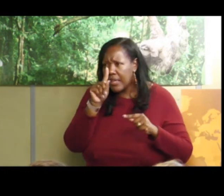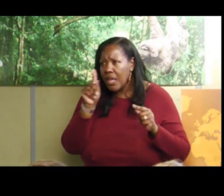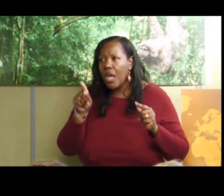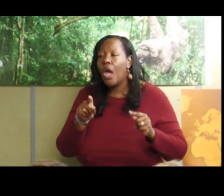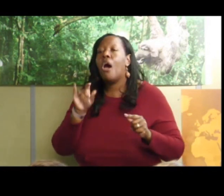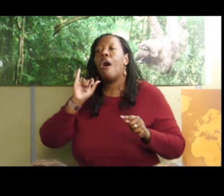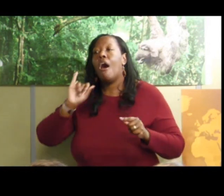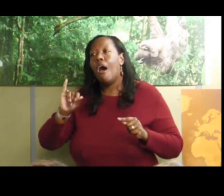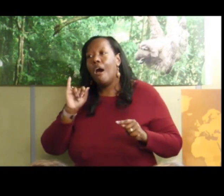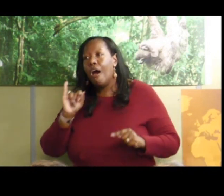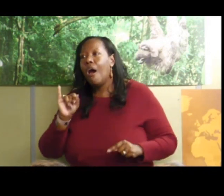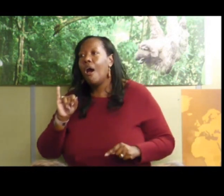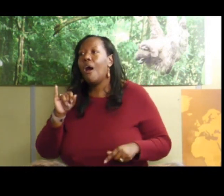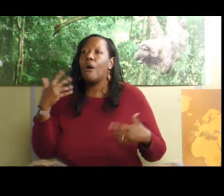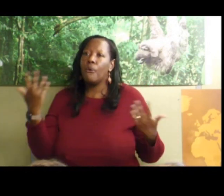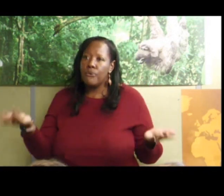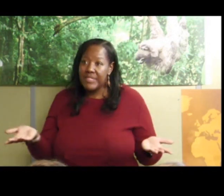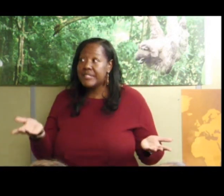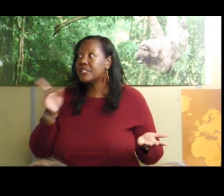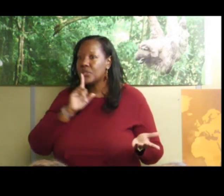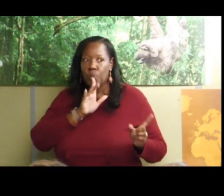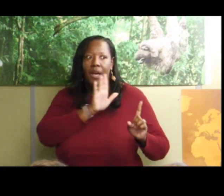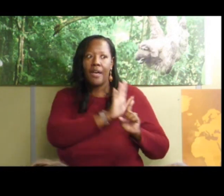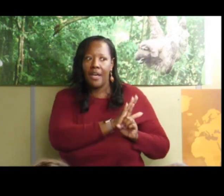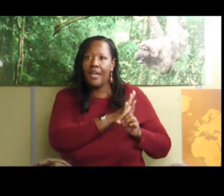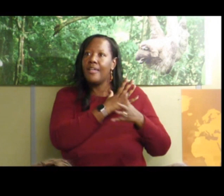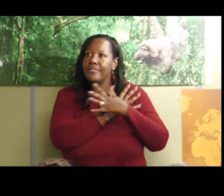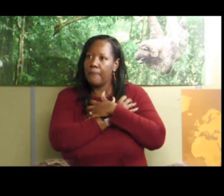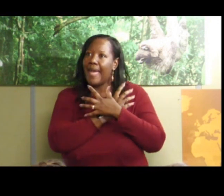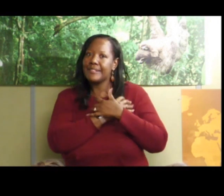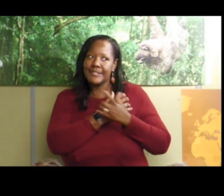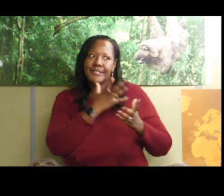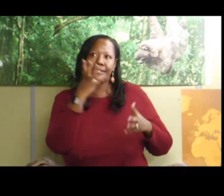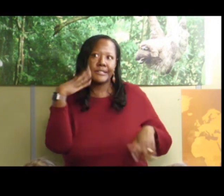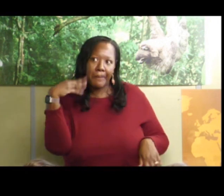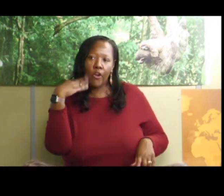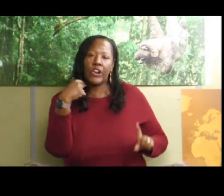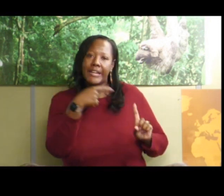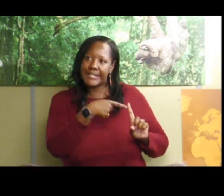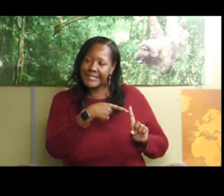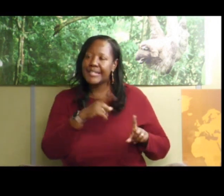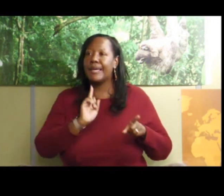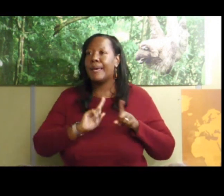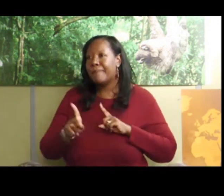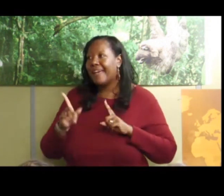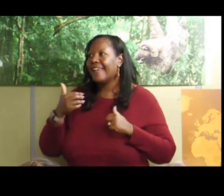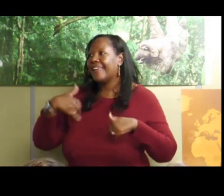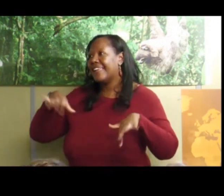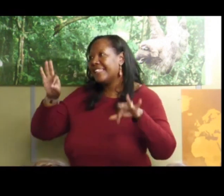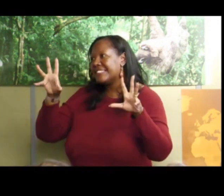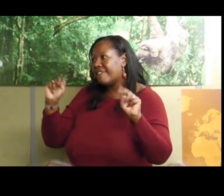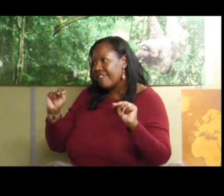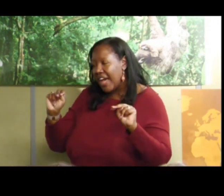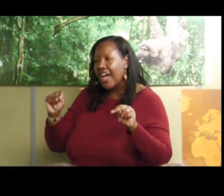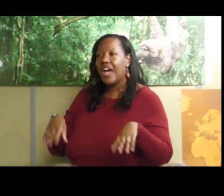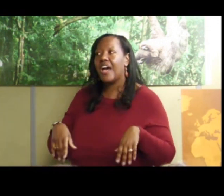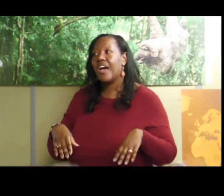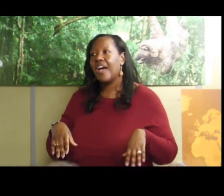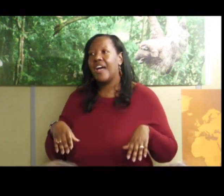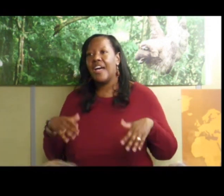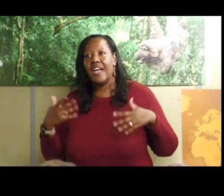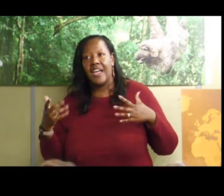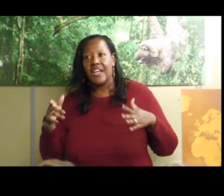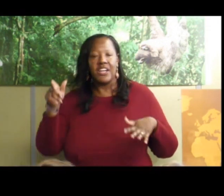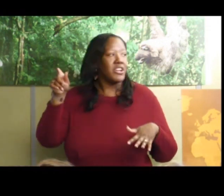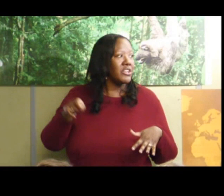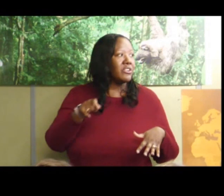for oh, this is what the pandas are dealing with, but at the same time, it's this fun, make the little puck with the